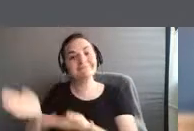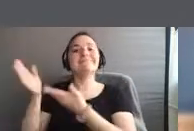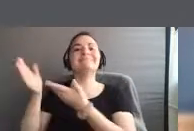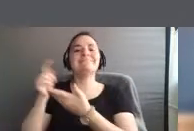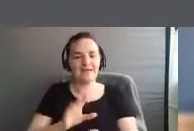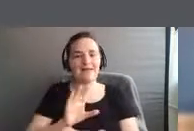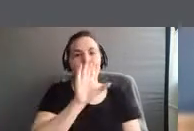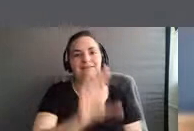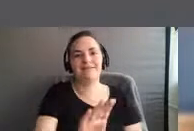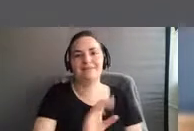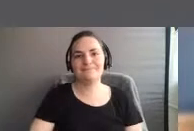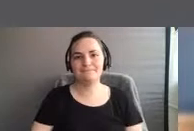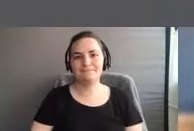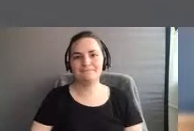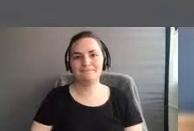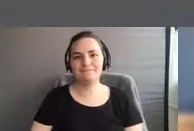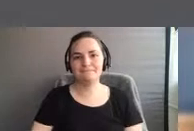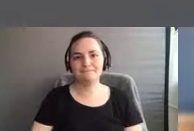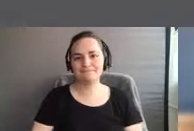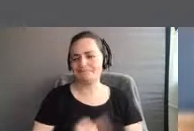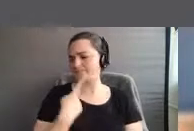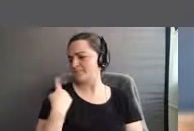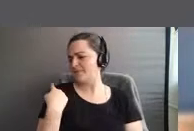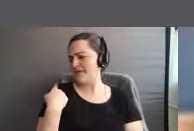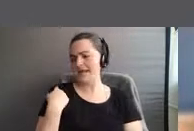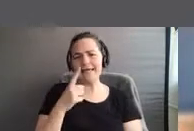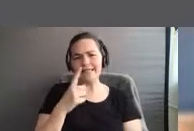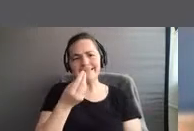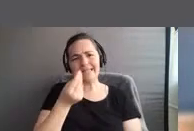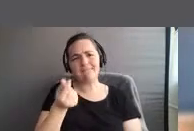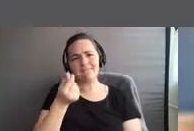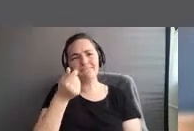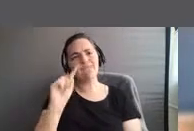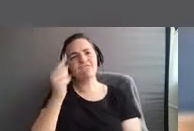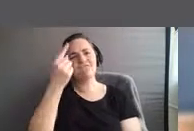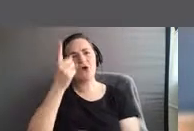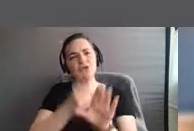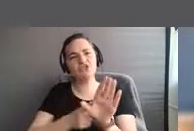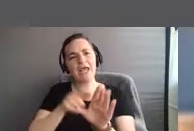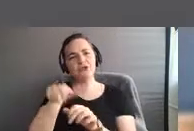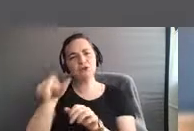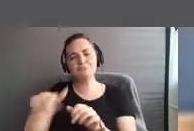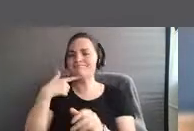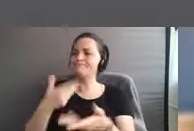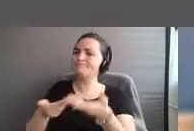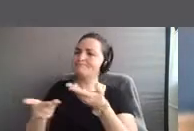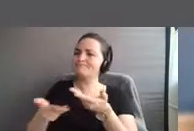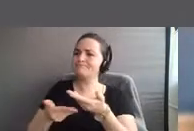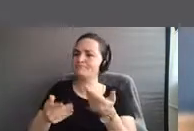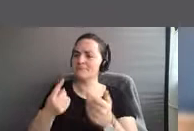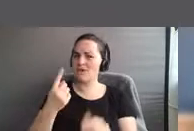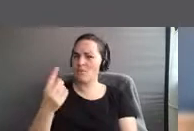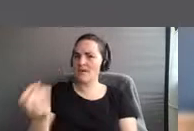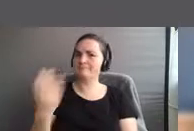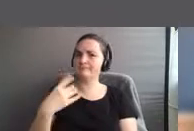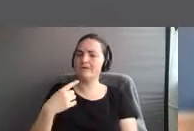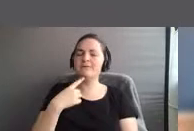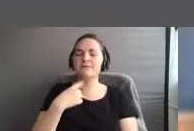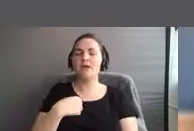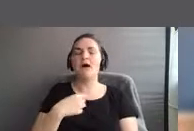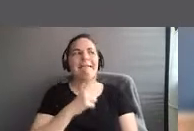I was talking to some first years yesterday, and one of them was saying to me what she's finding really